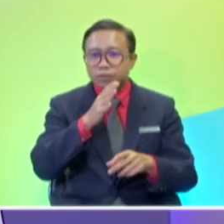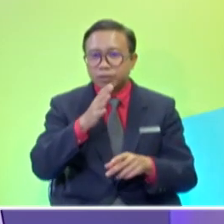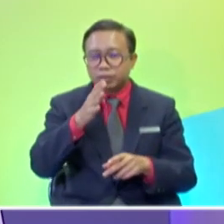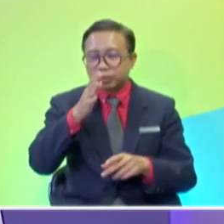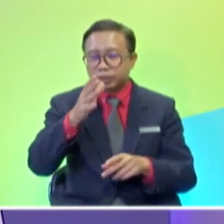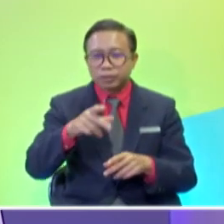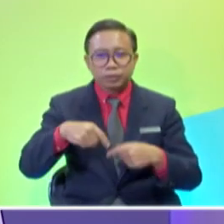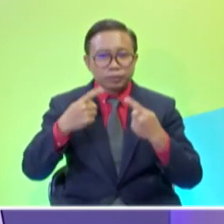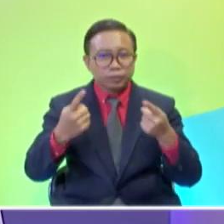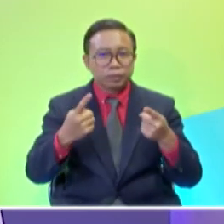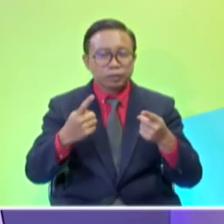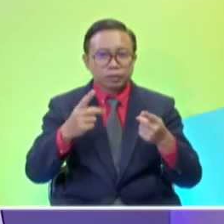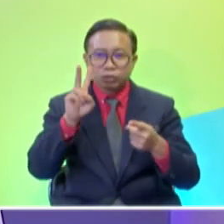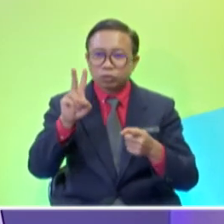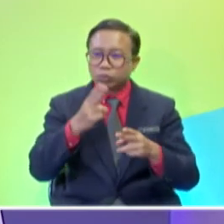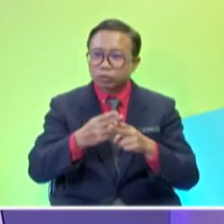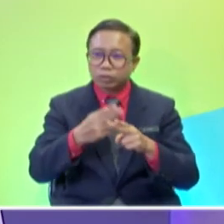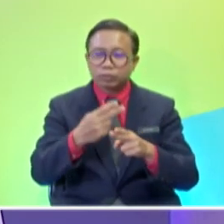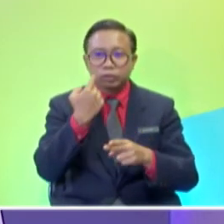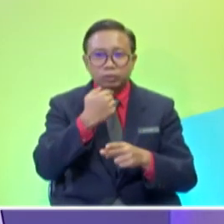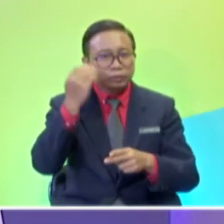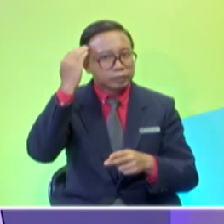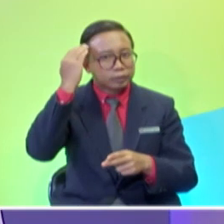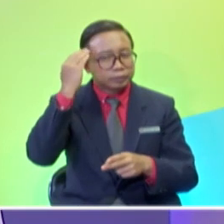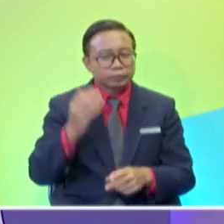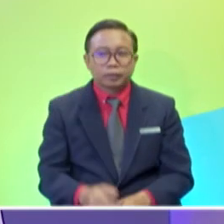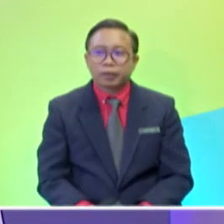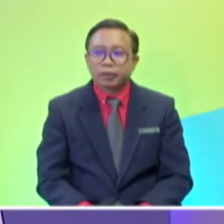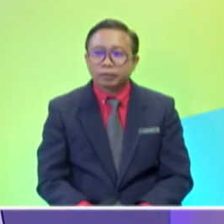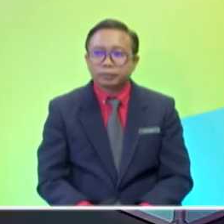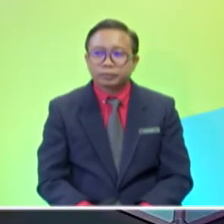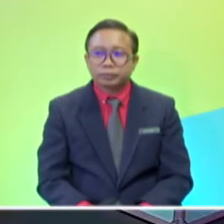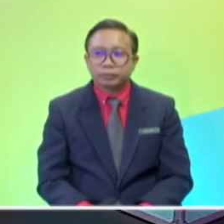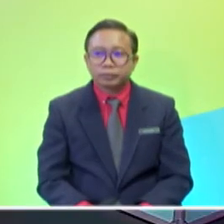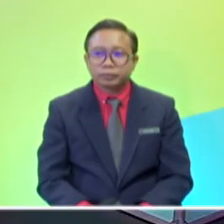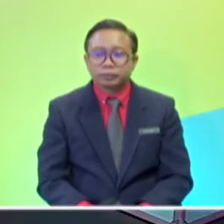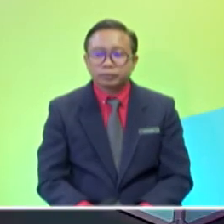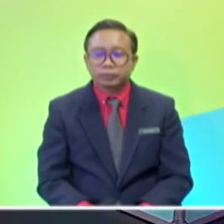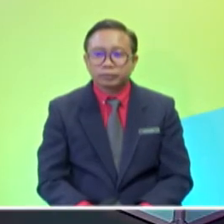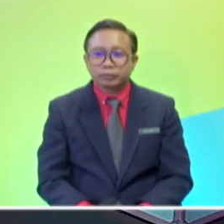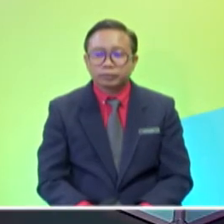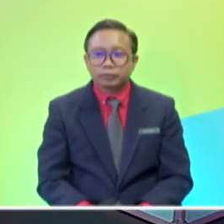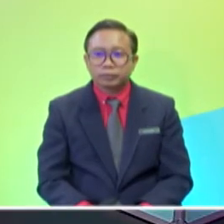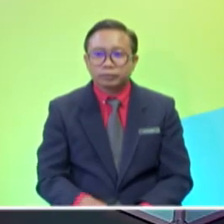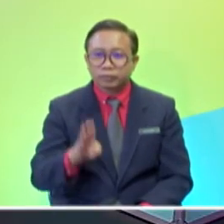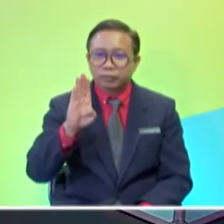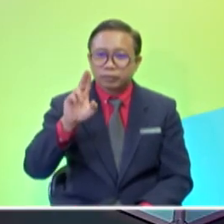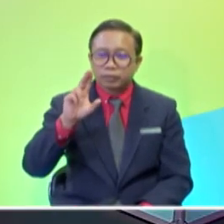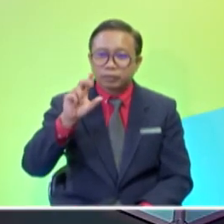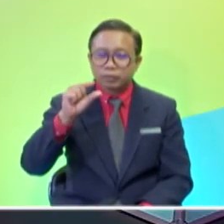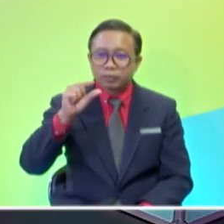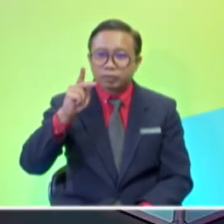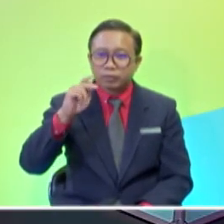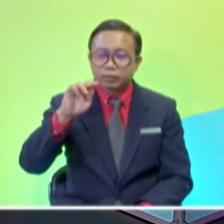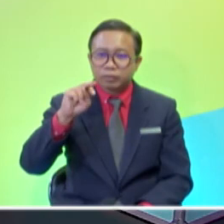mentioned 2 names. Can you remember? The For 2 names? question 1, she said Buckingham Palace and